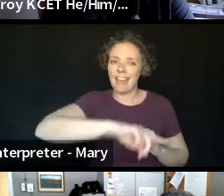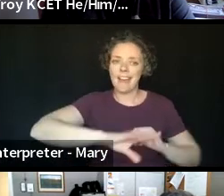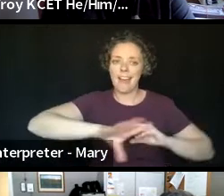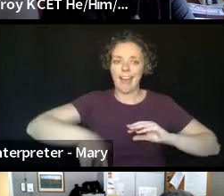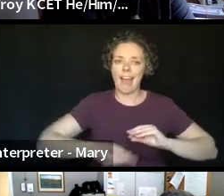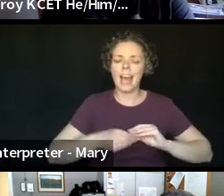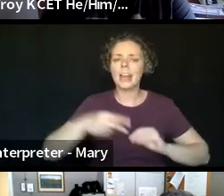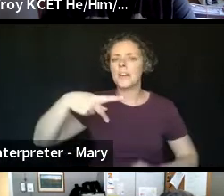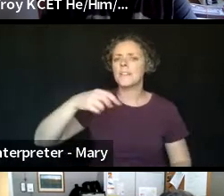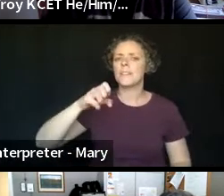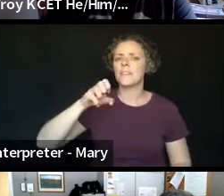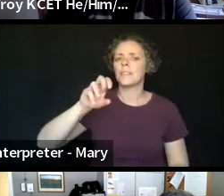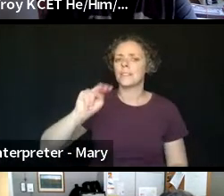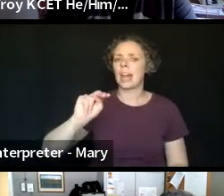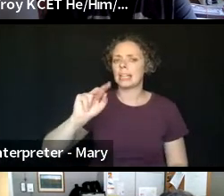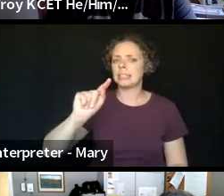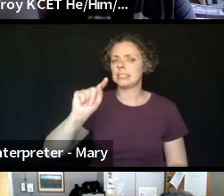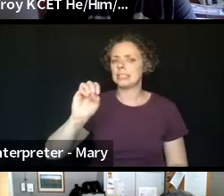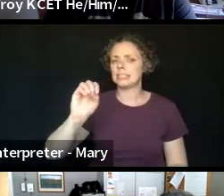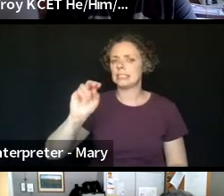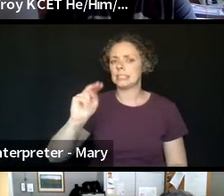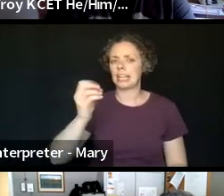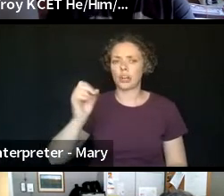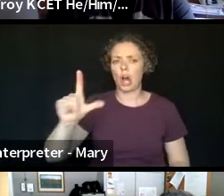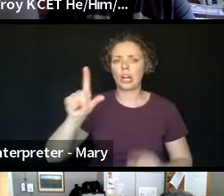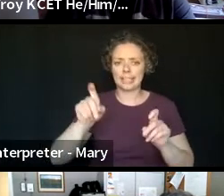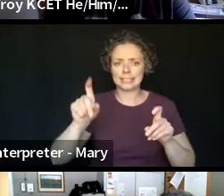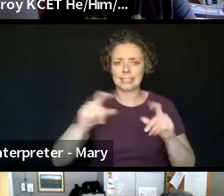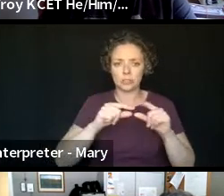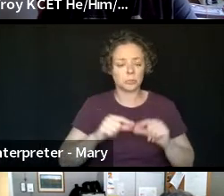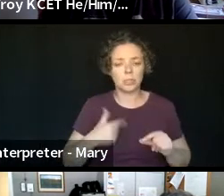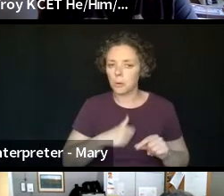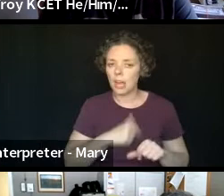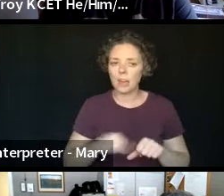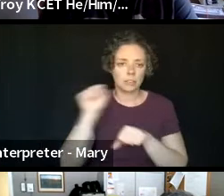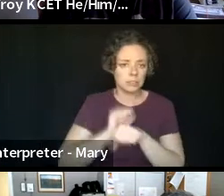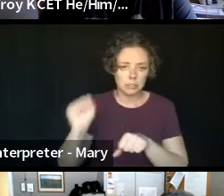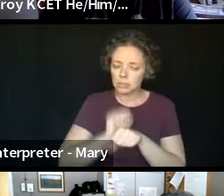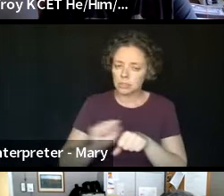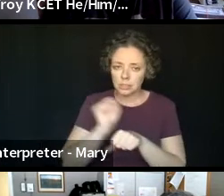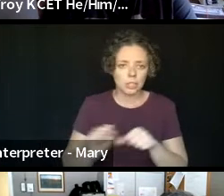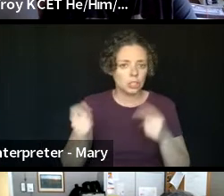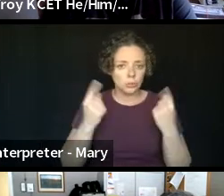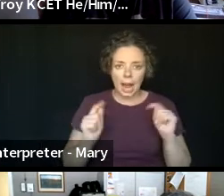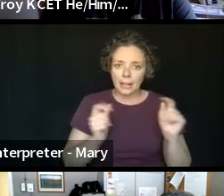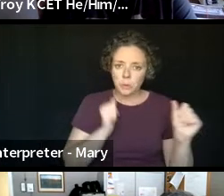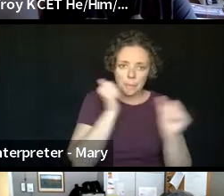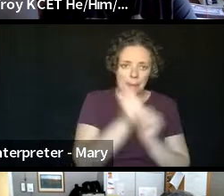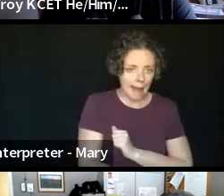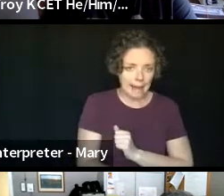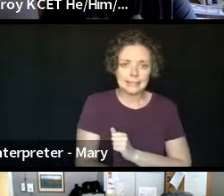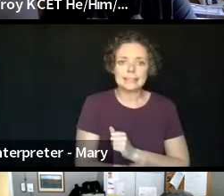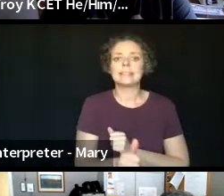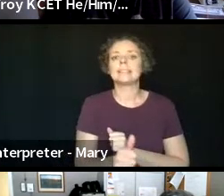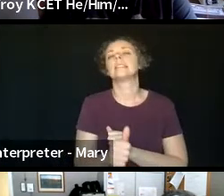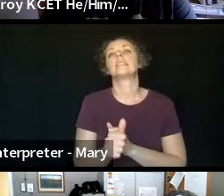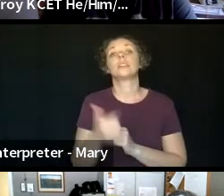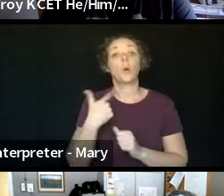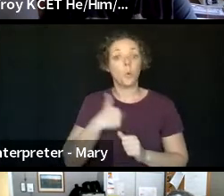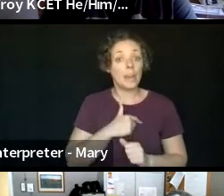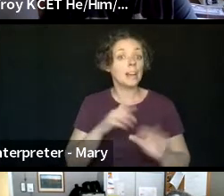fentanyl testing strips, which is something we have worked all session to try to get passed. We have heard